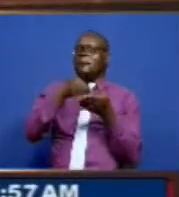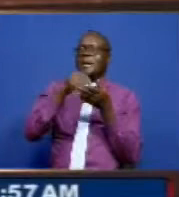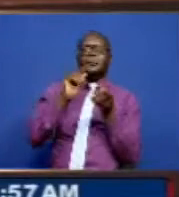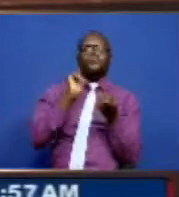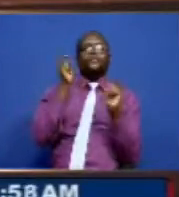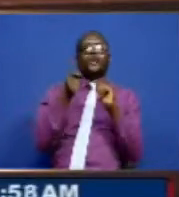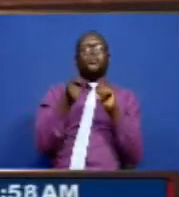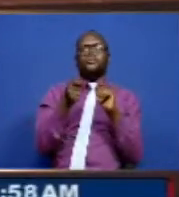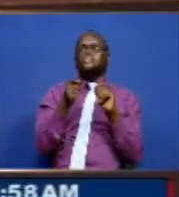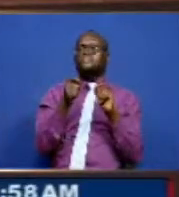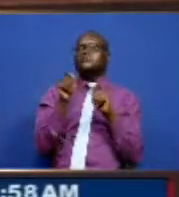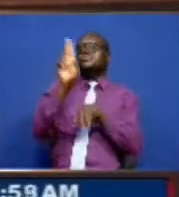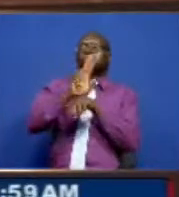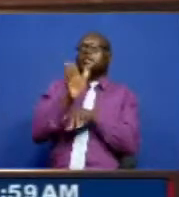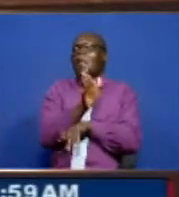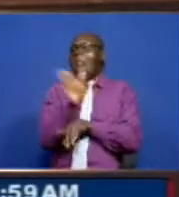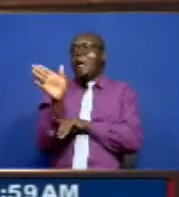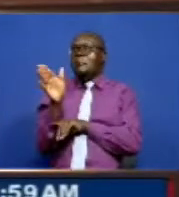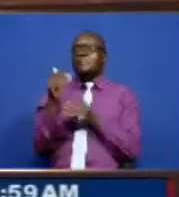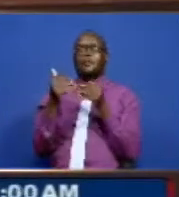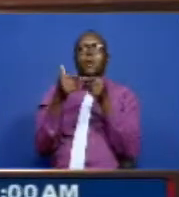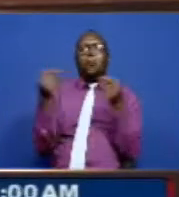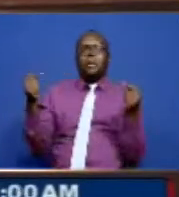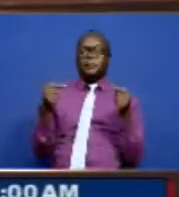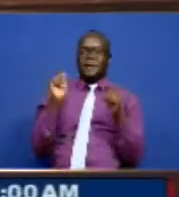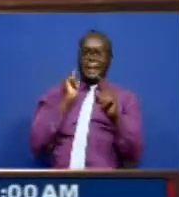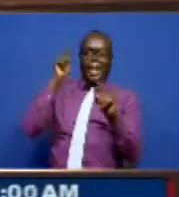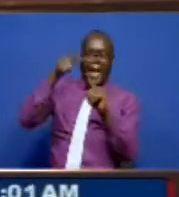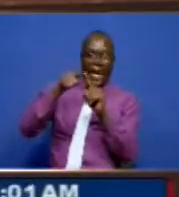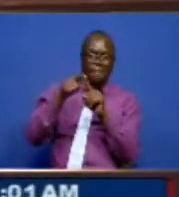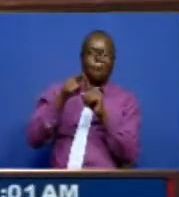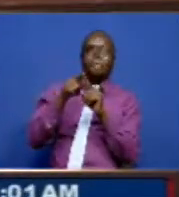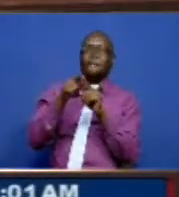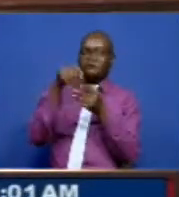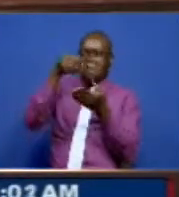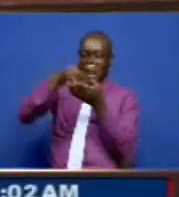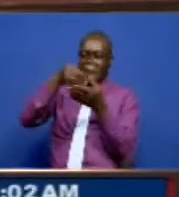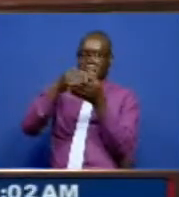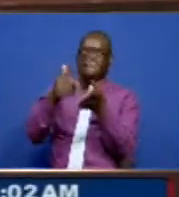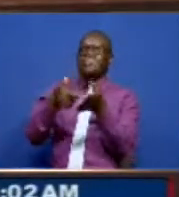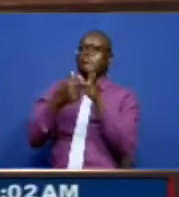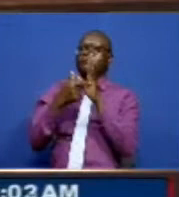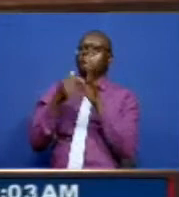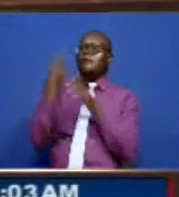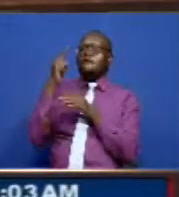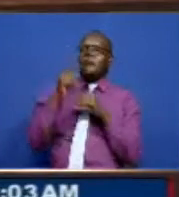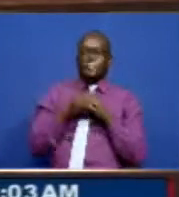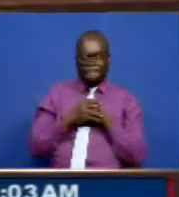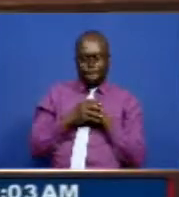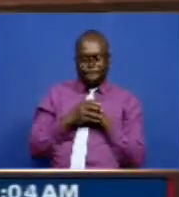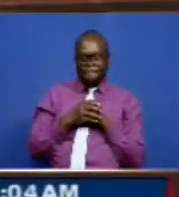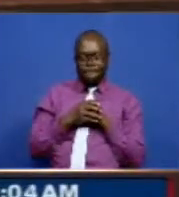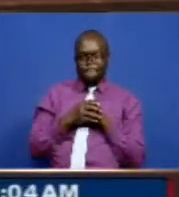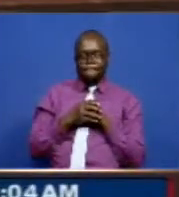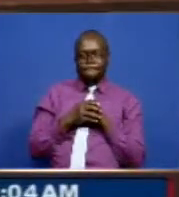diverted for different use, contrary to the purpose of which the money was requested.